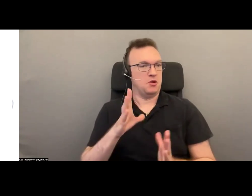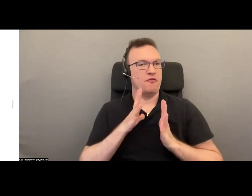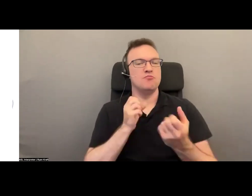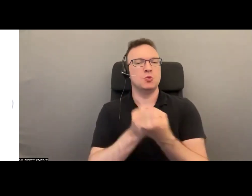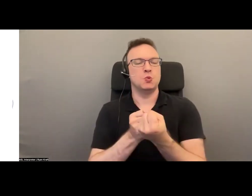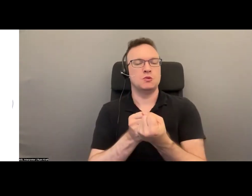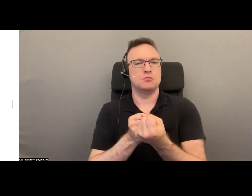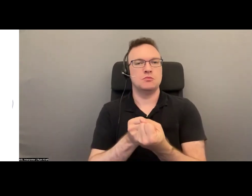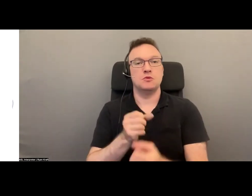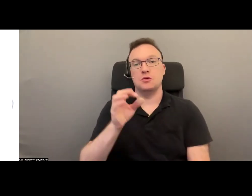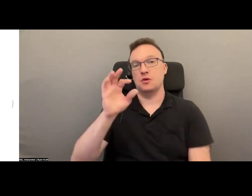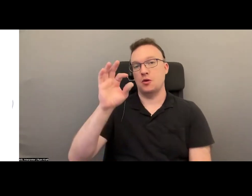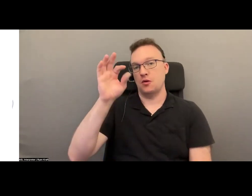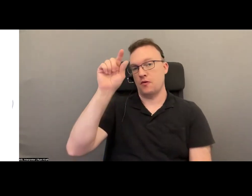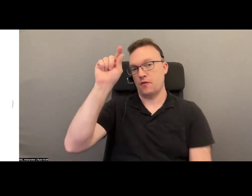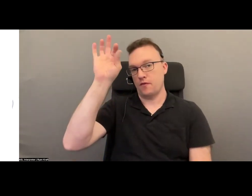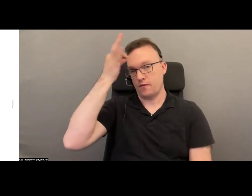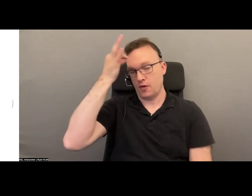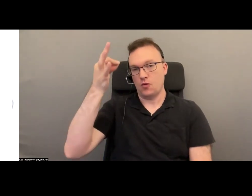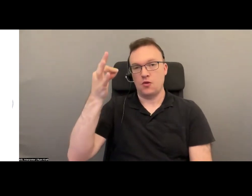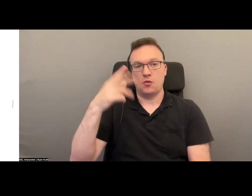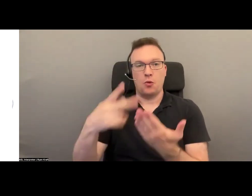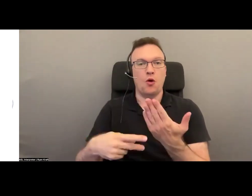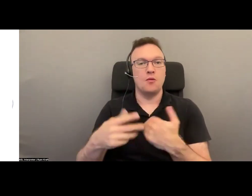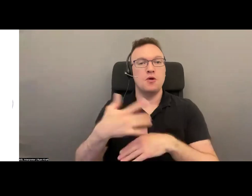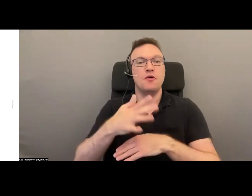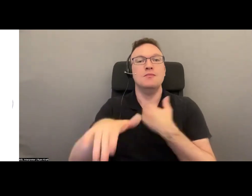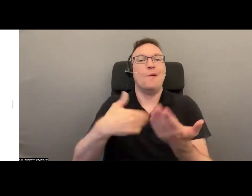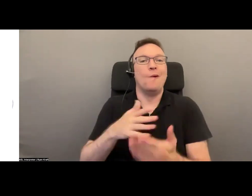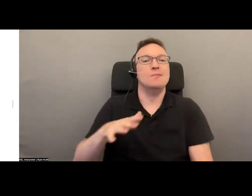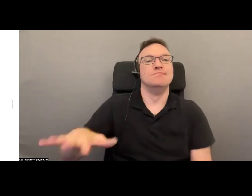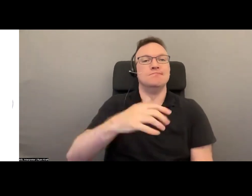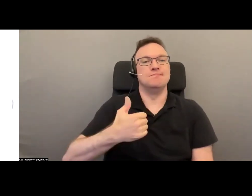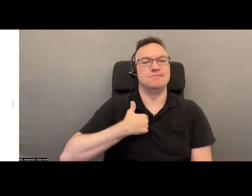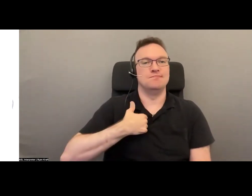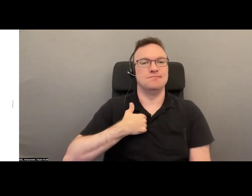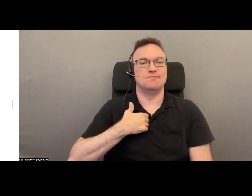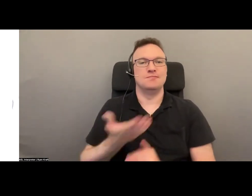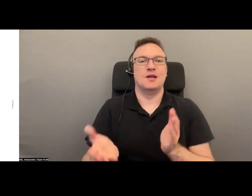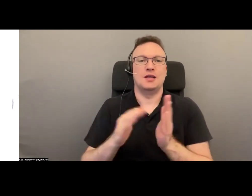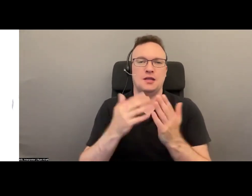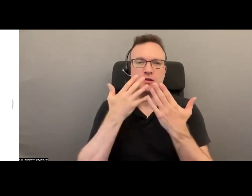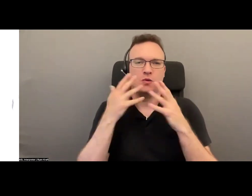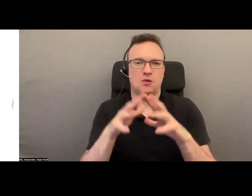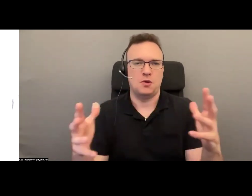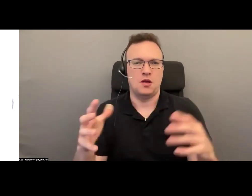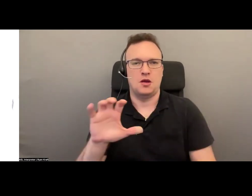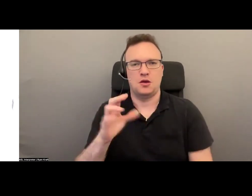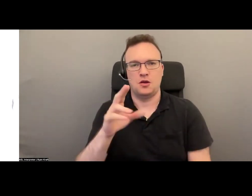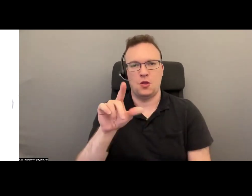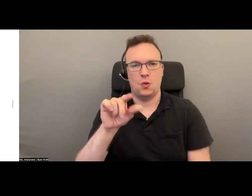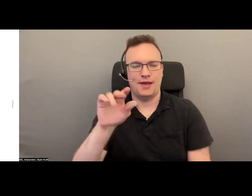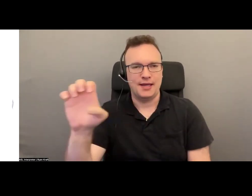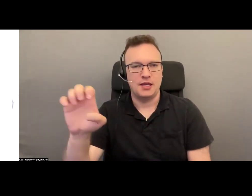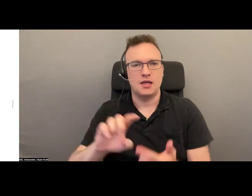federal program and it's available in every postal code in Canada. And again, in closing, thank you so much, Chloe and Emily, for having